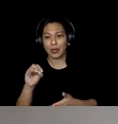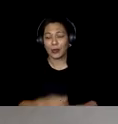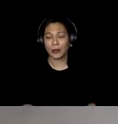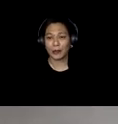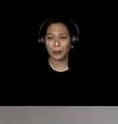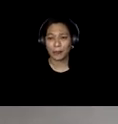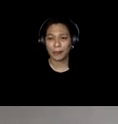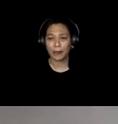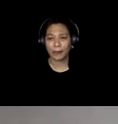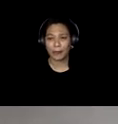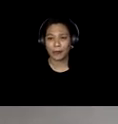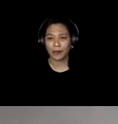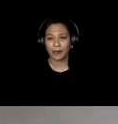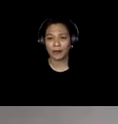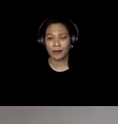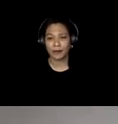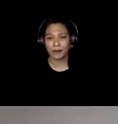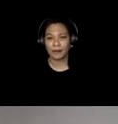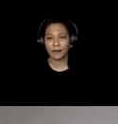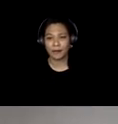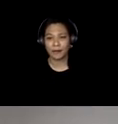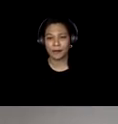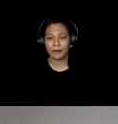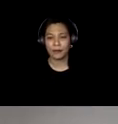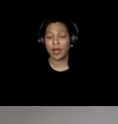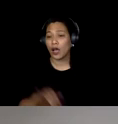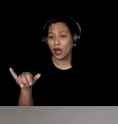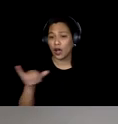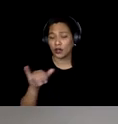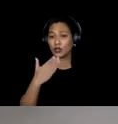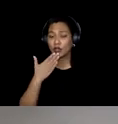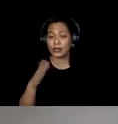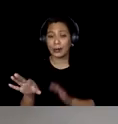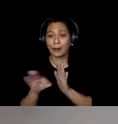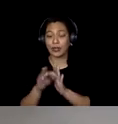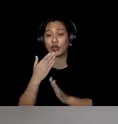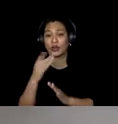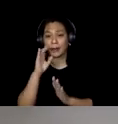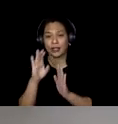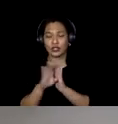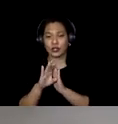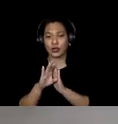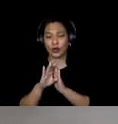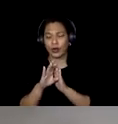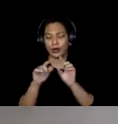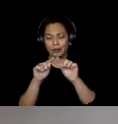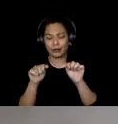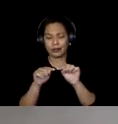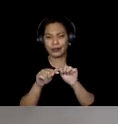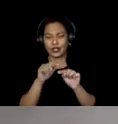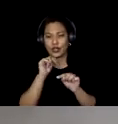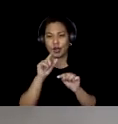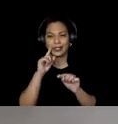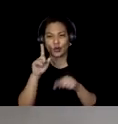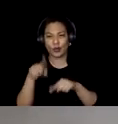Another tip is to use an eye-catching image thumbnail. Avoid just using like a random still from your film.